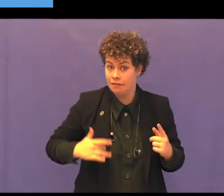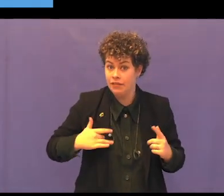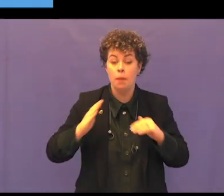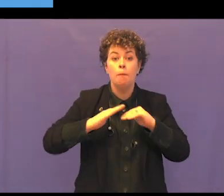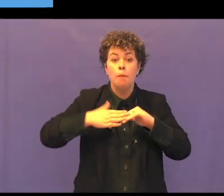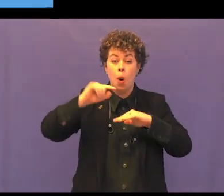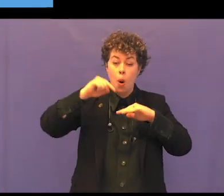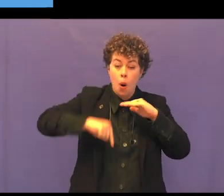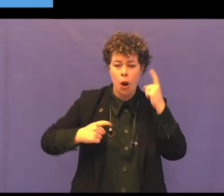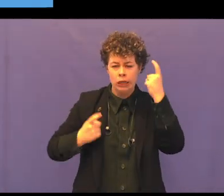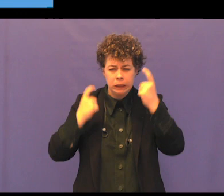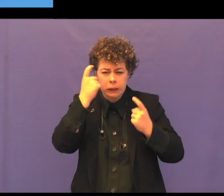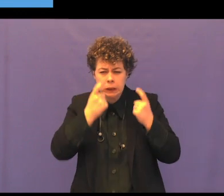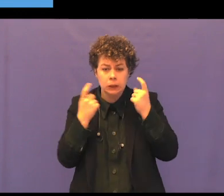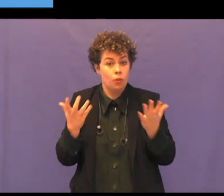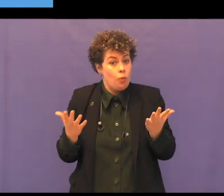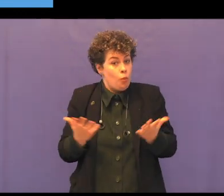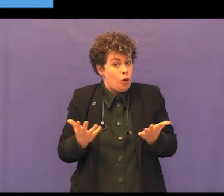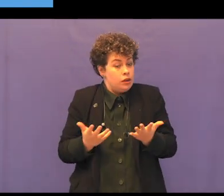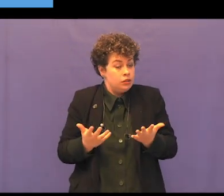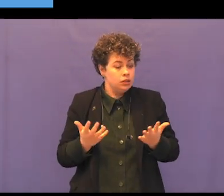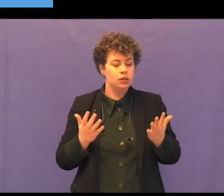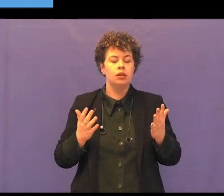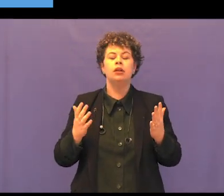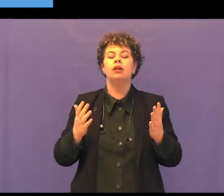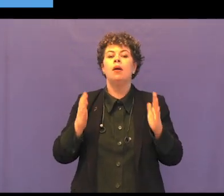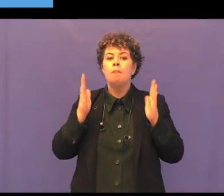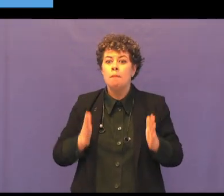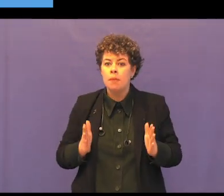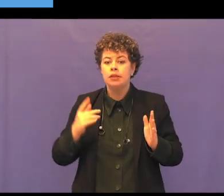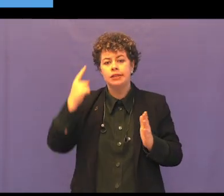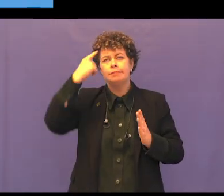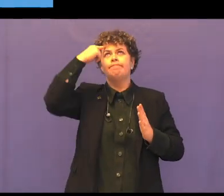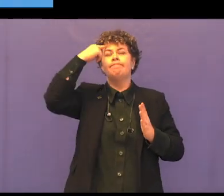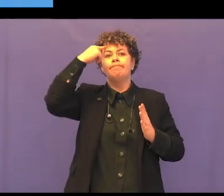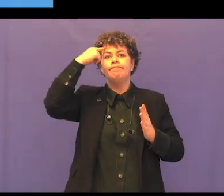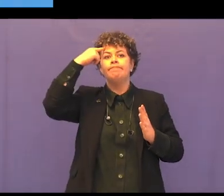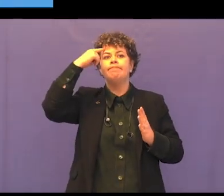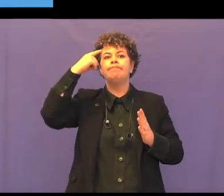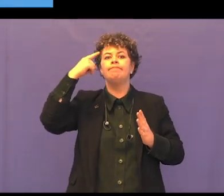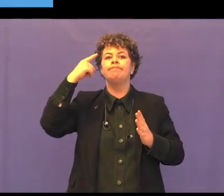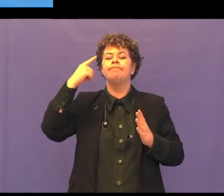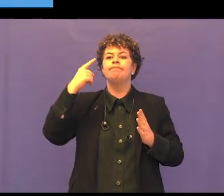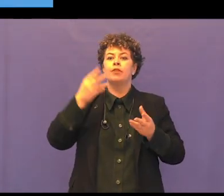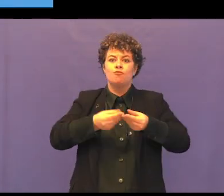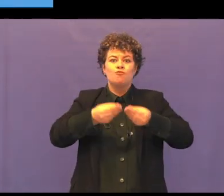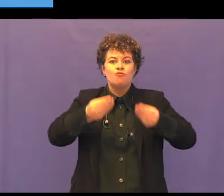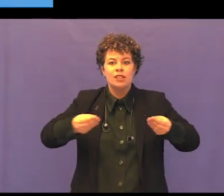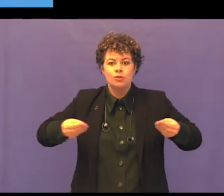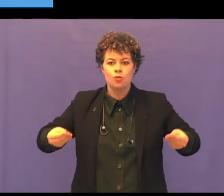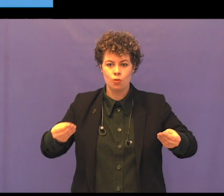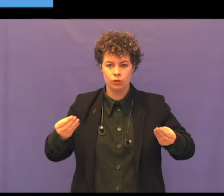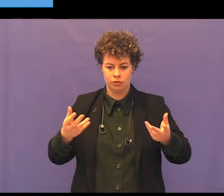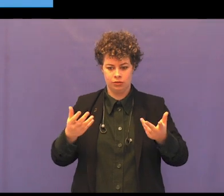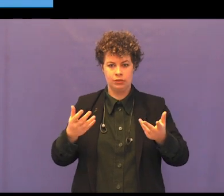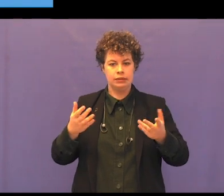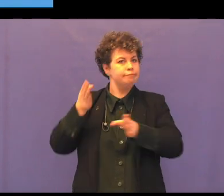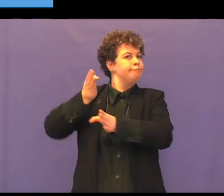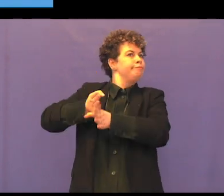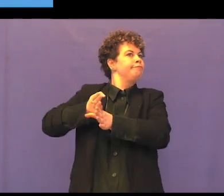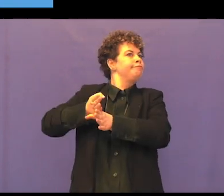the resource unconscious, because currently we produce